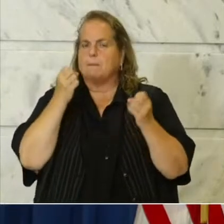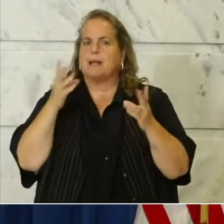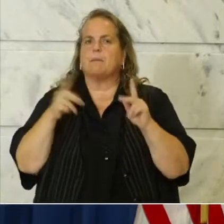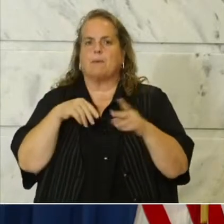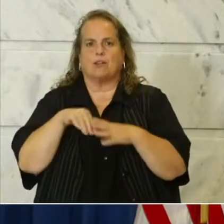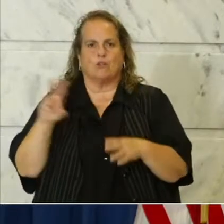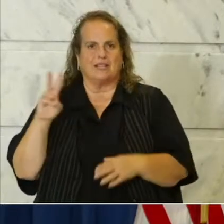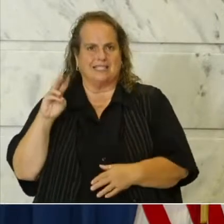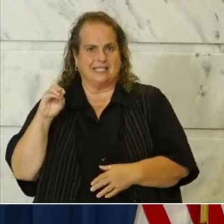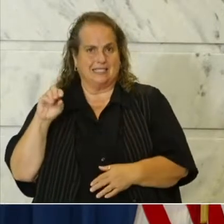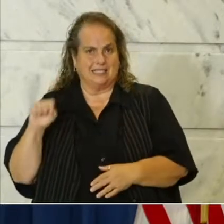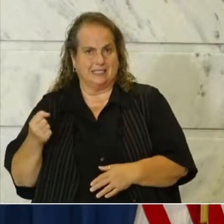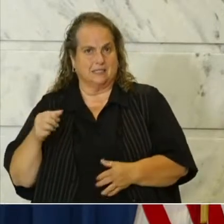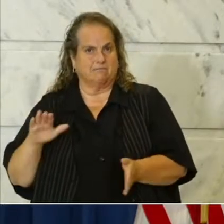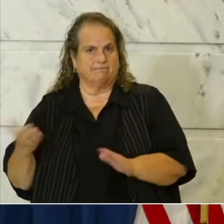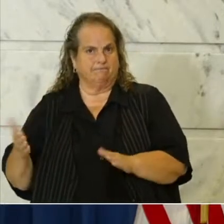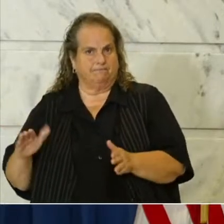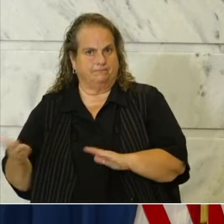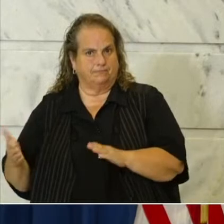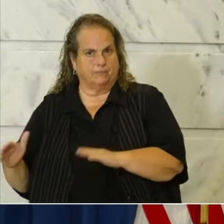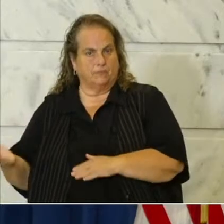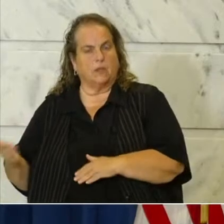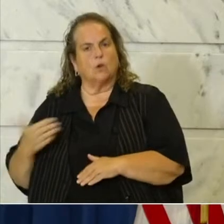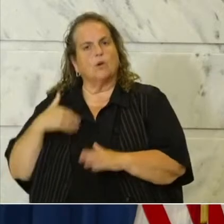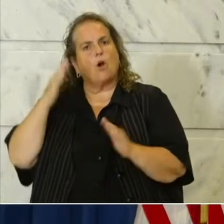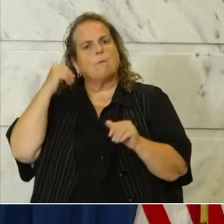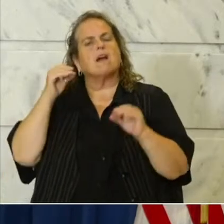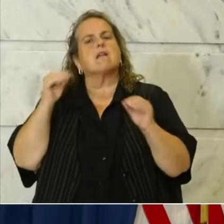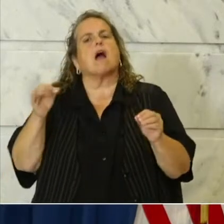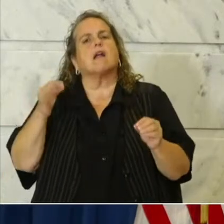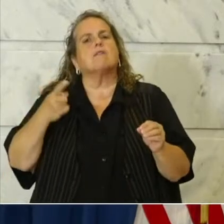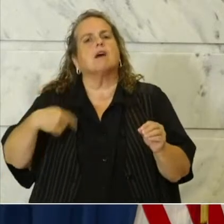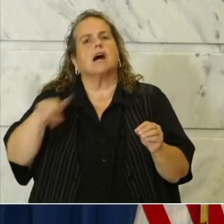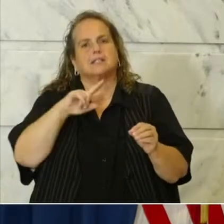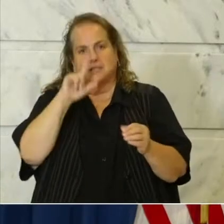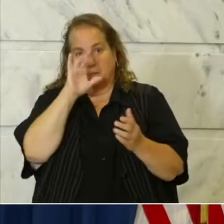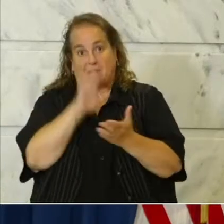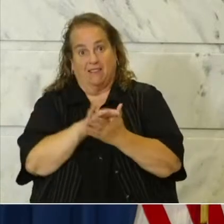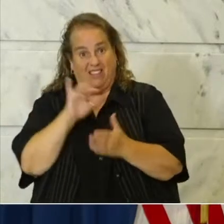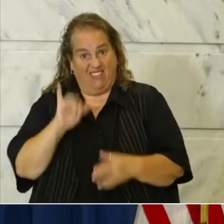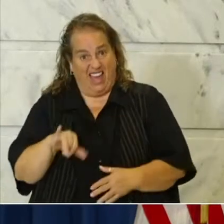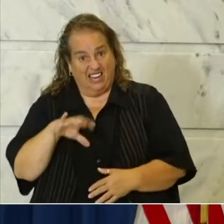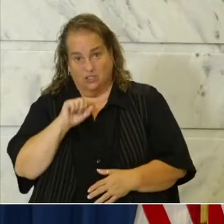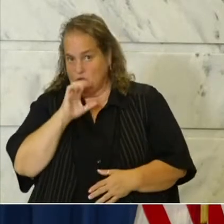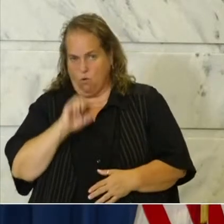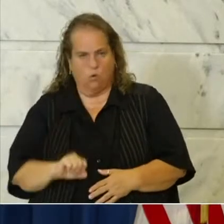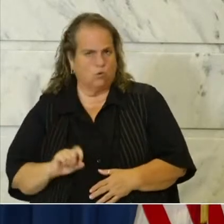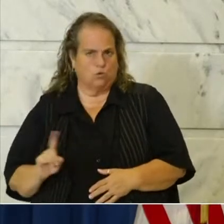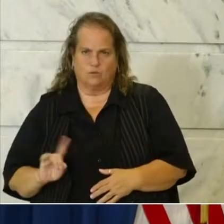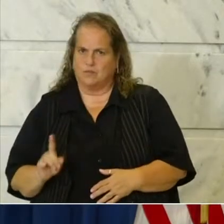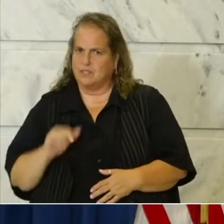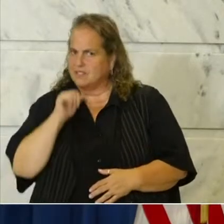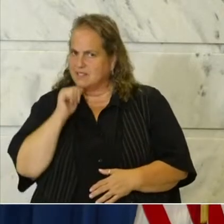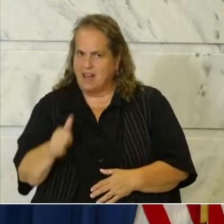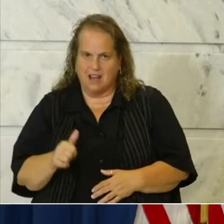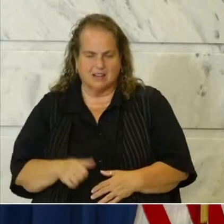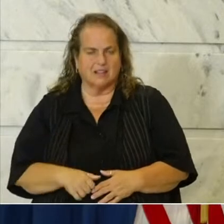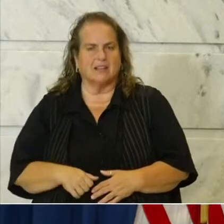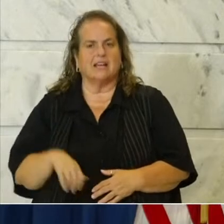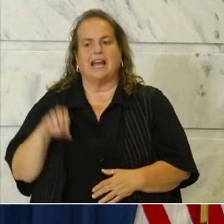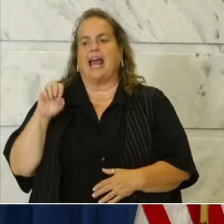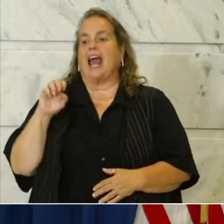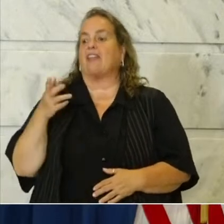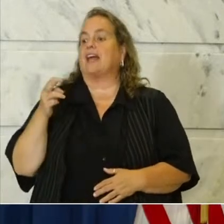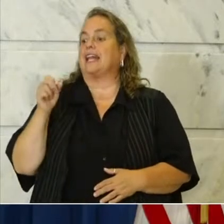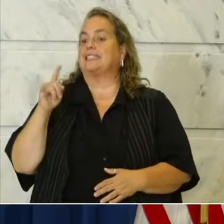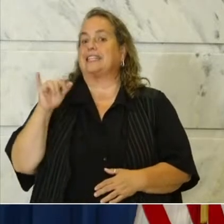60s passing away, and I hope none of us believe that that is old. Ethnicity and